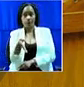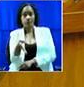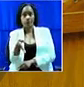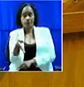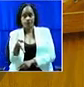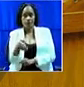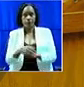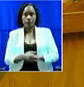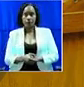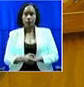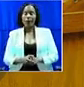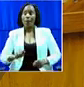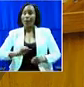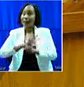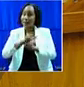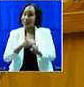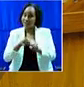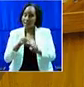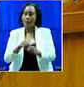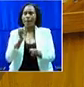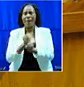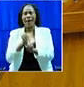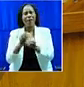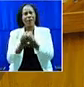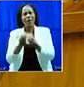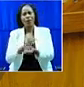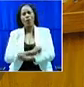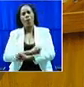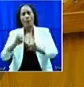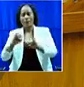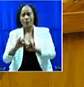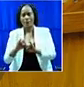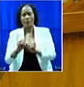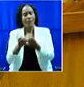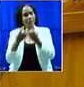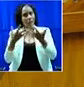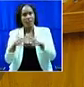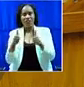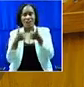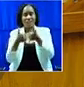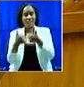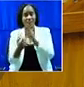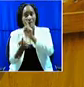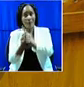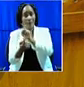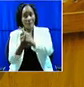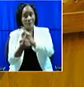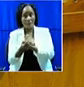The pandemic has worsened the many challenges that we were facing as a nation and as a